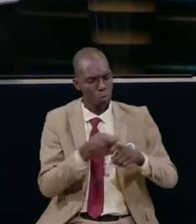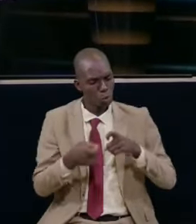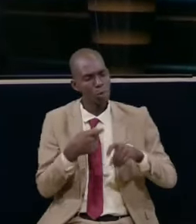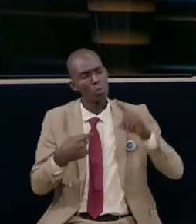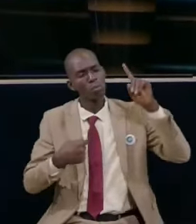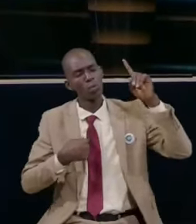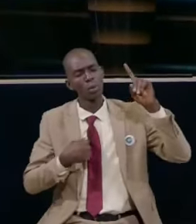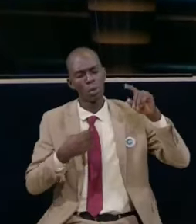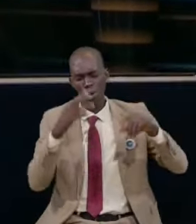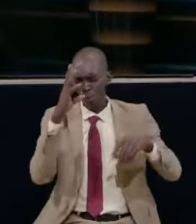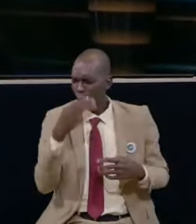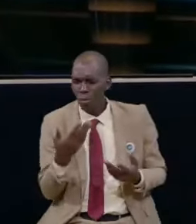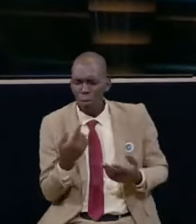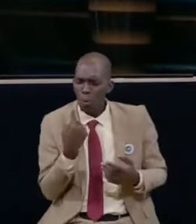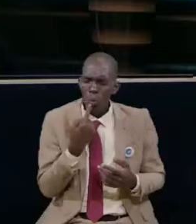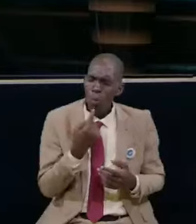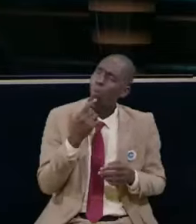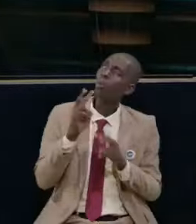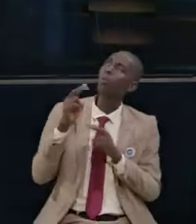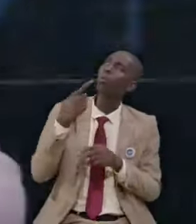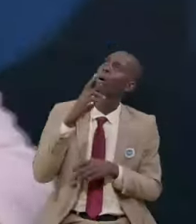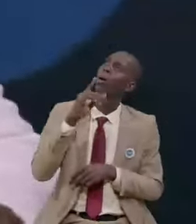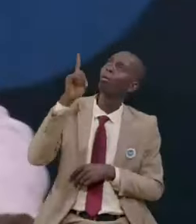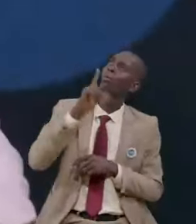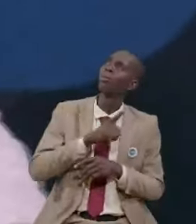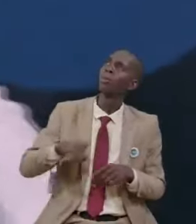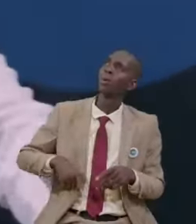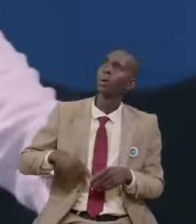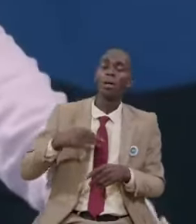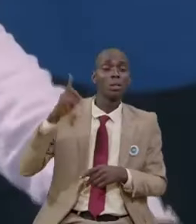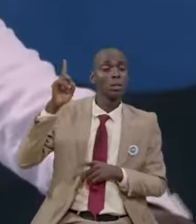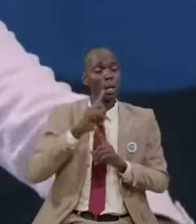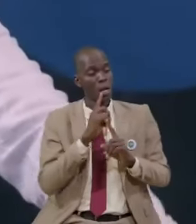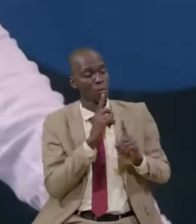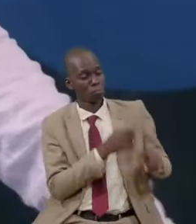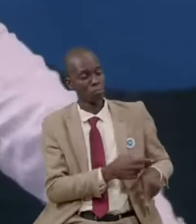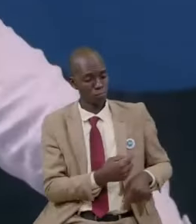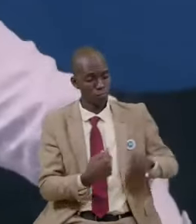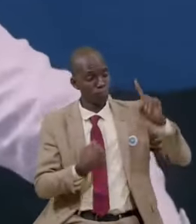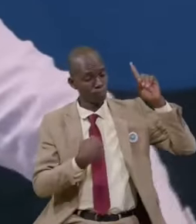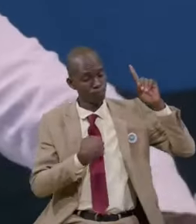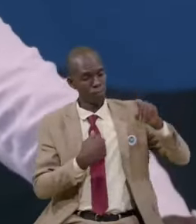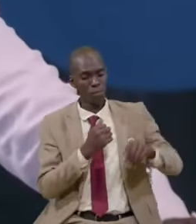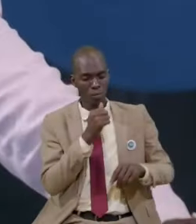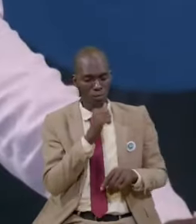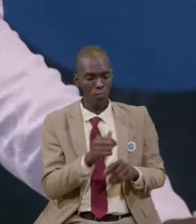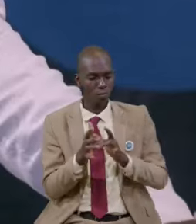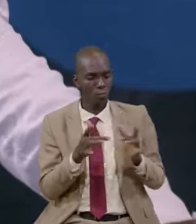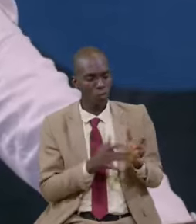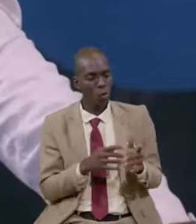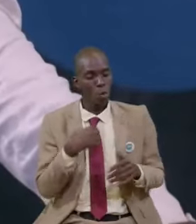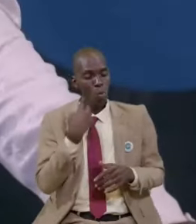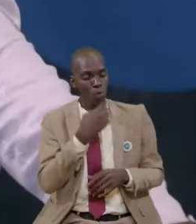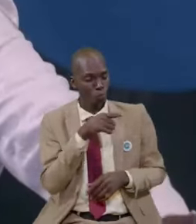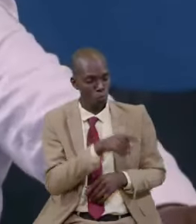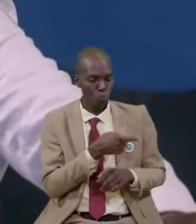the Lord replied, I am Jesus, whom you persecute, because what you do to my disciples,